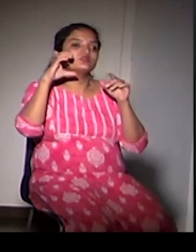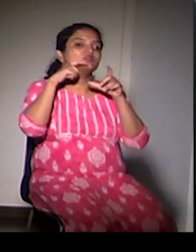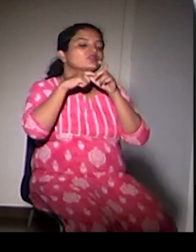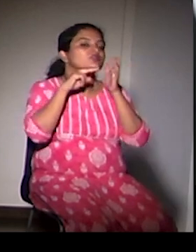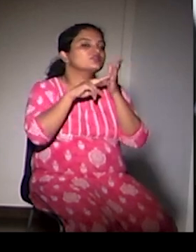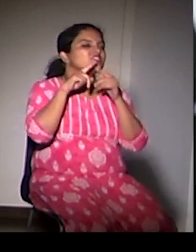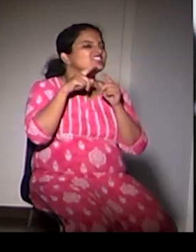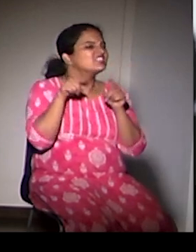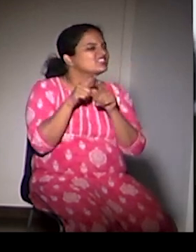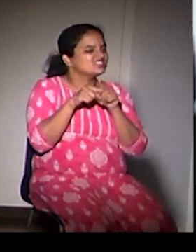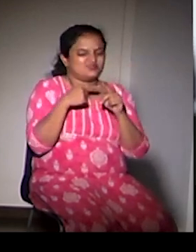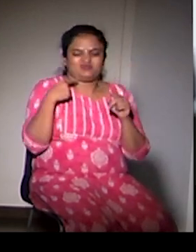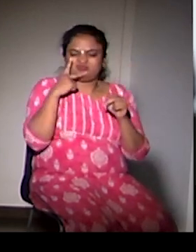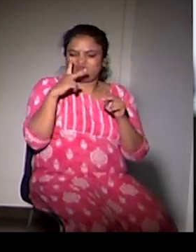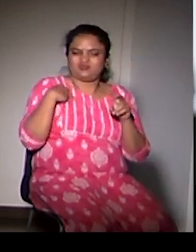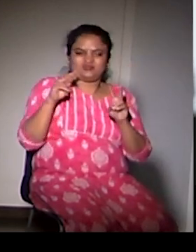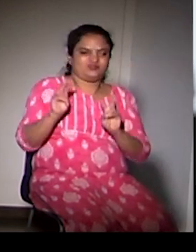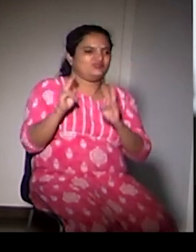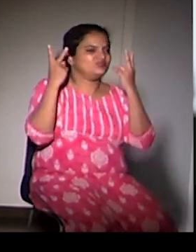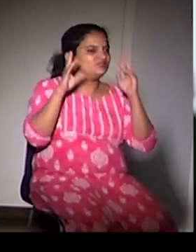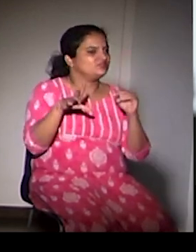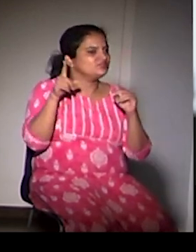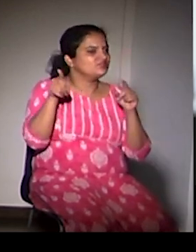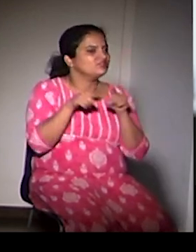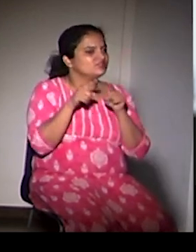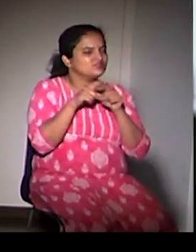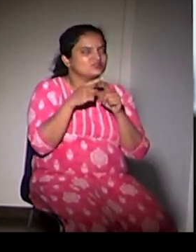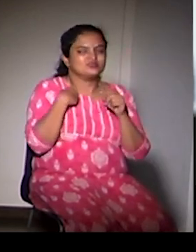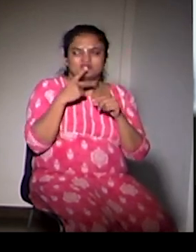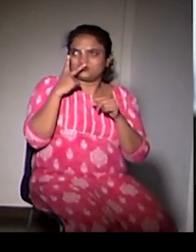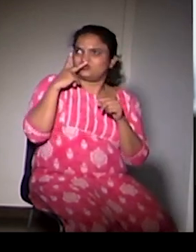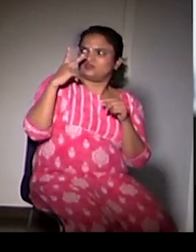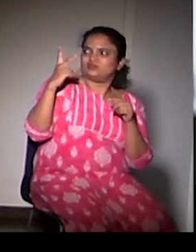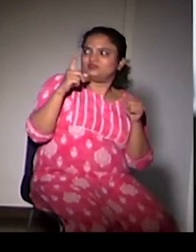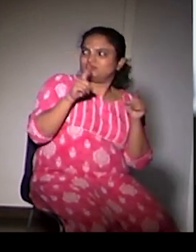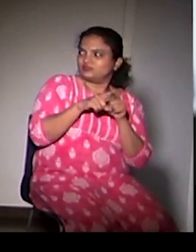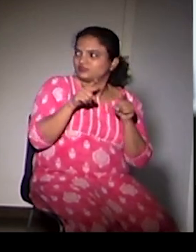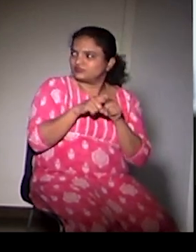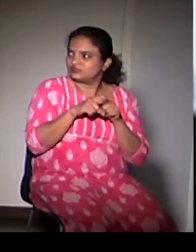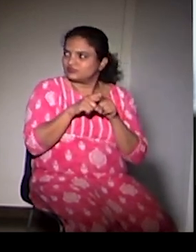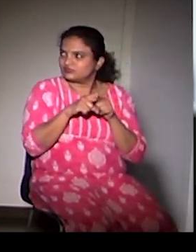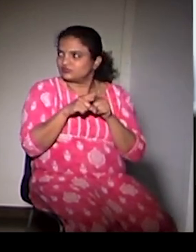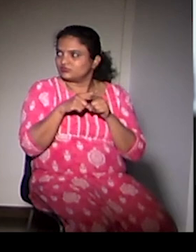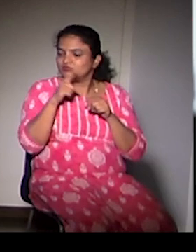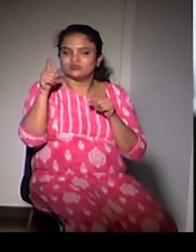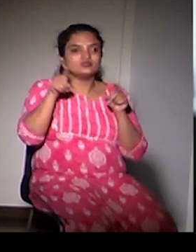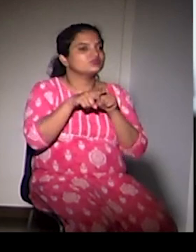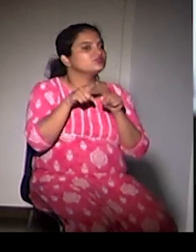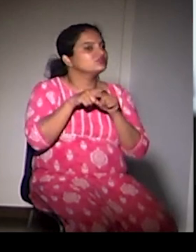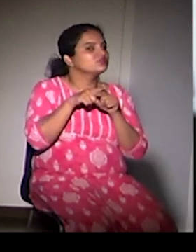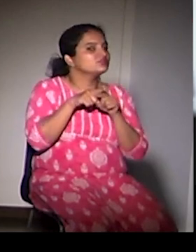very unusual glazed tiles which give a slight sense of North Africa in a way.